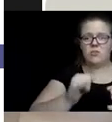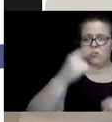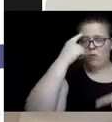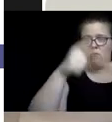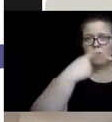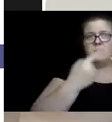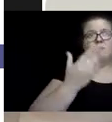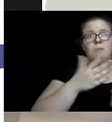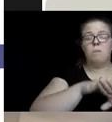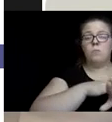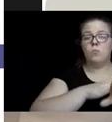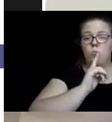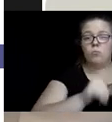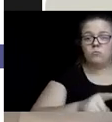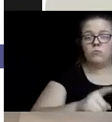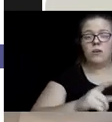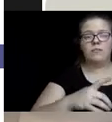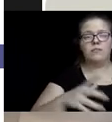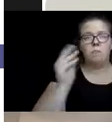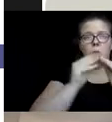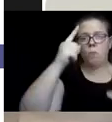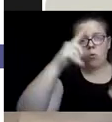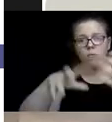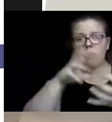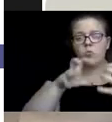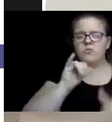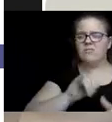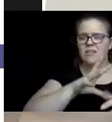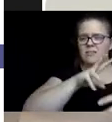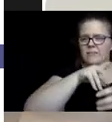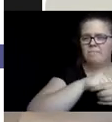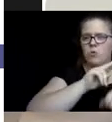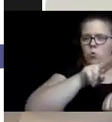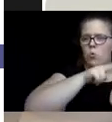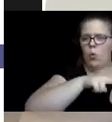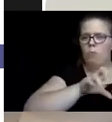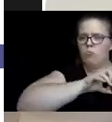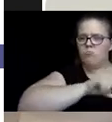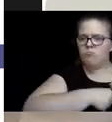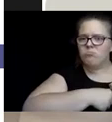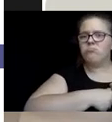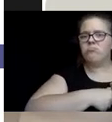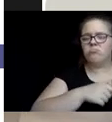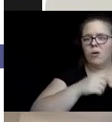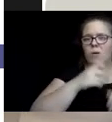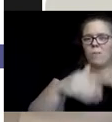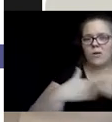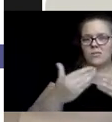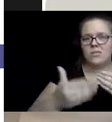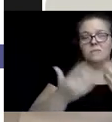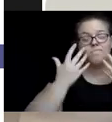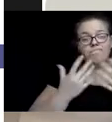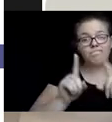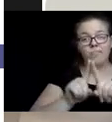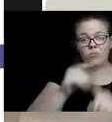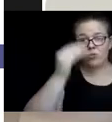in response. They may be more confused. That is part of the normal grieving process. Sadly, we also know that